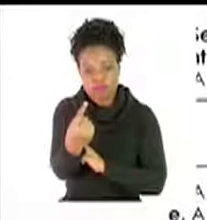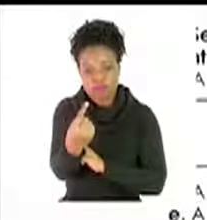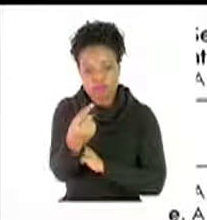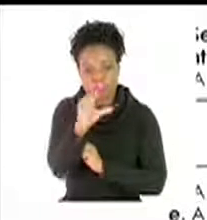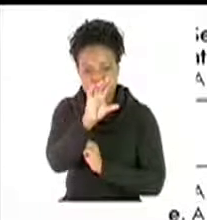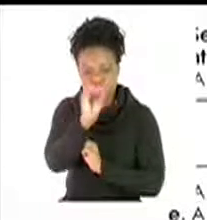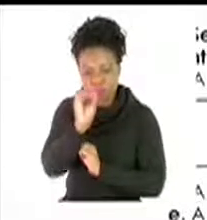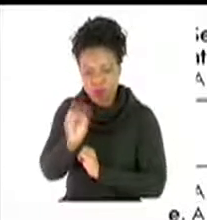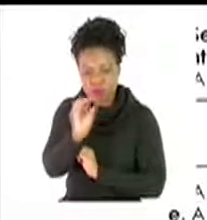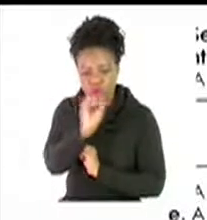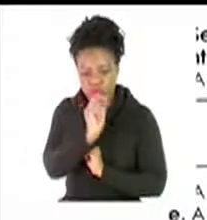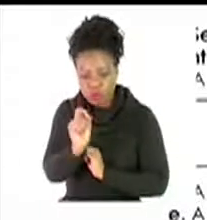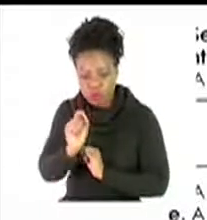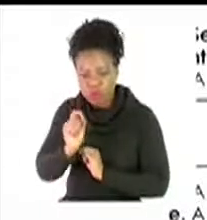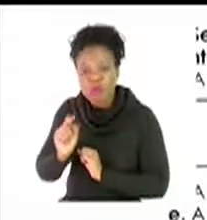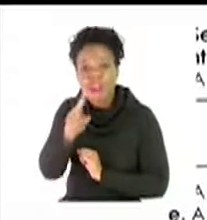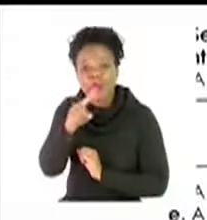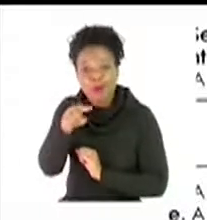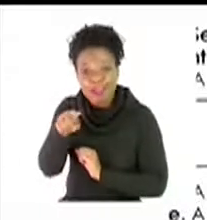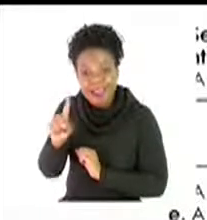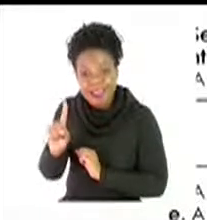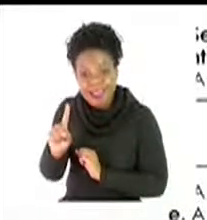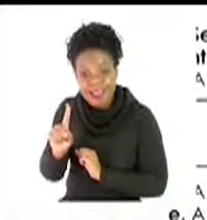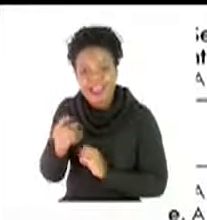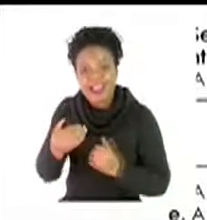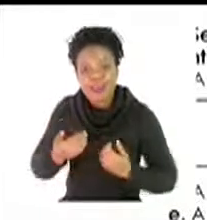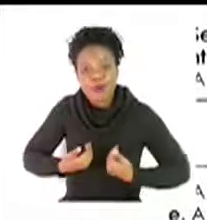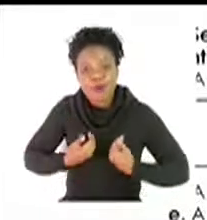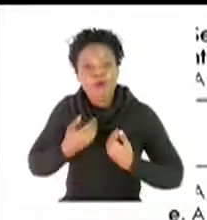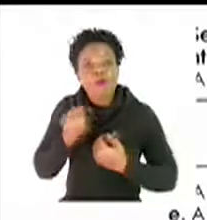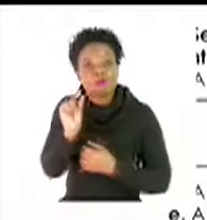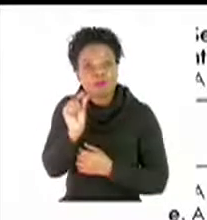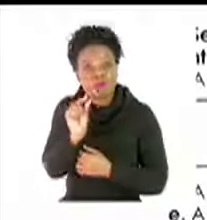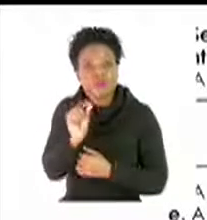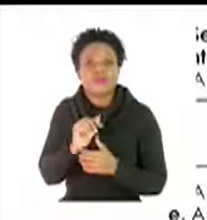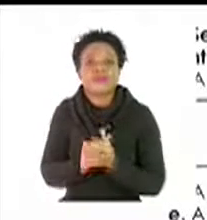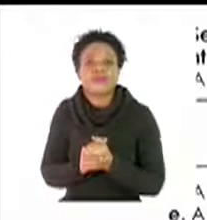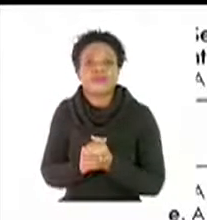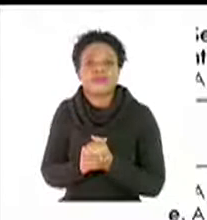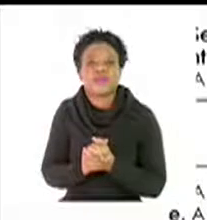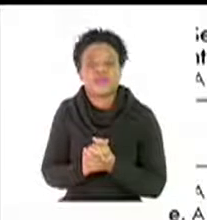diminutive for each. And then